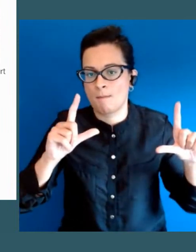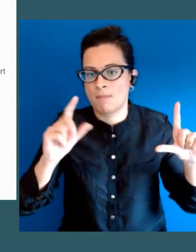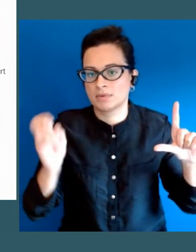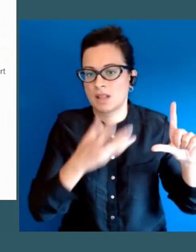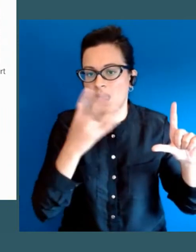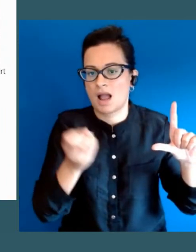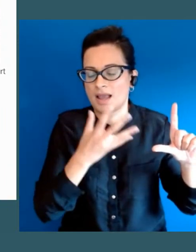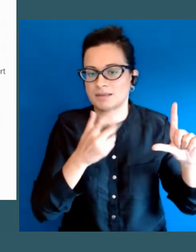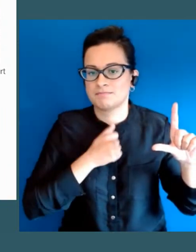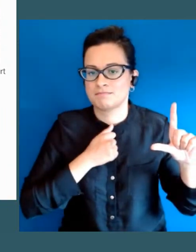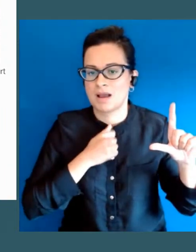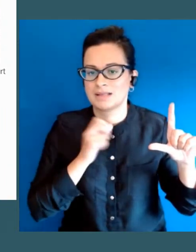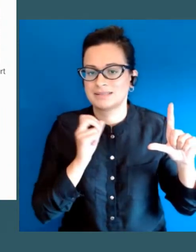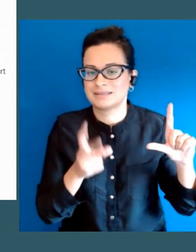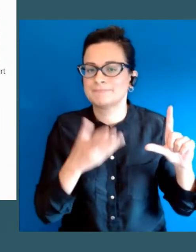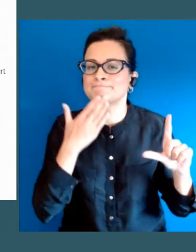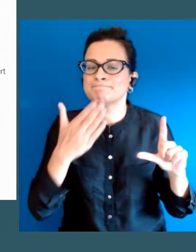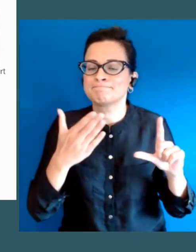Thank you.